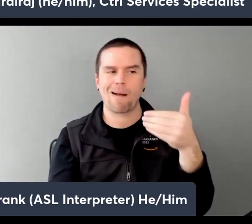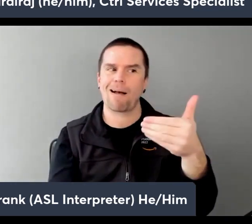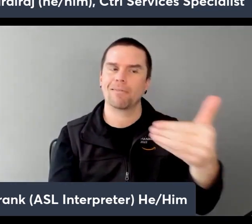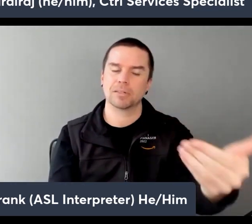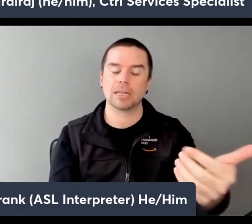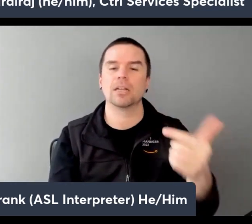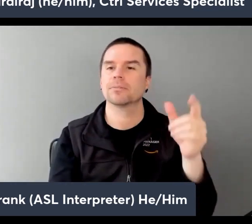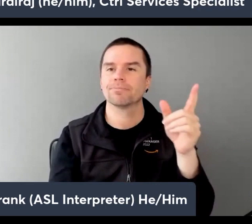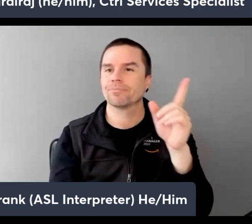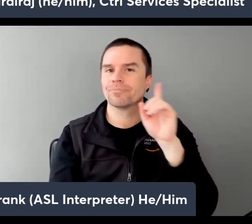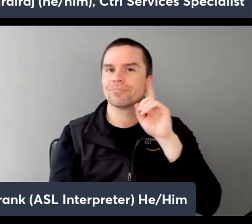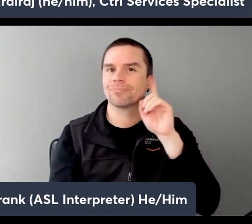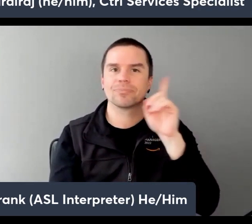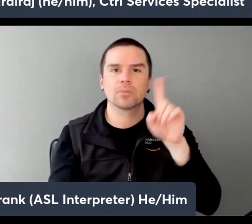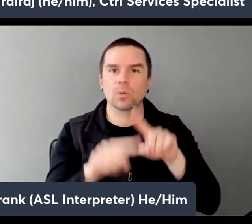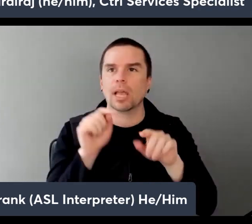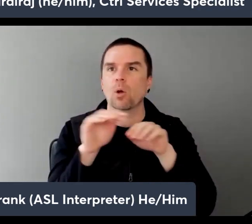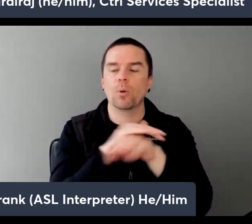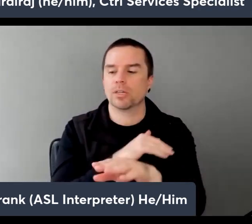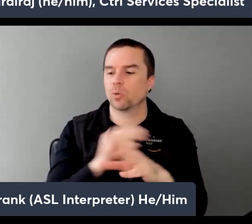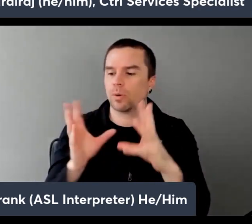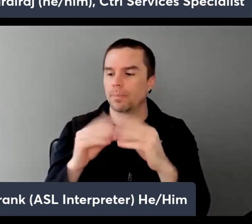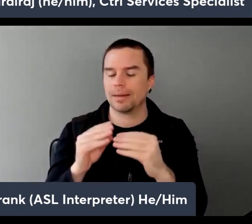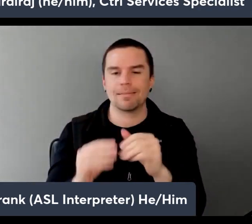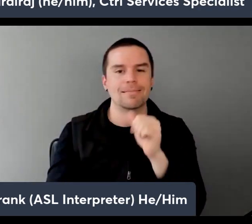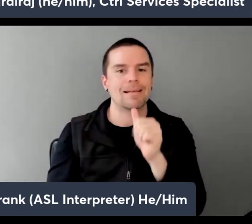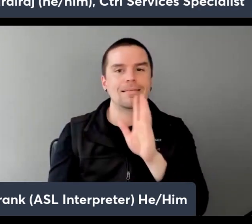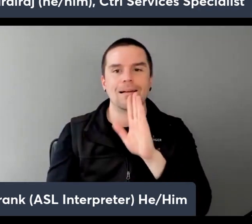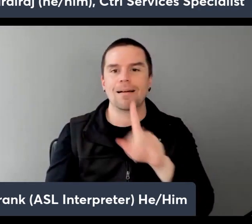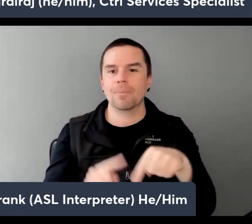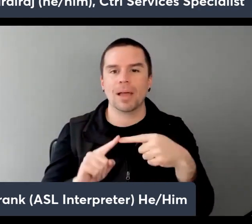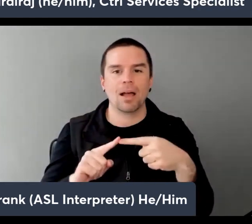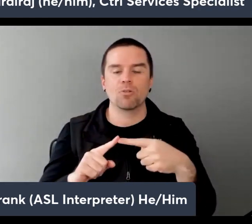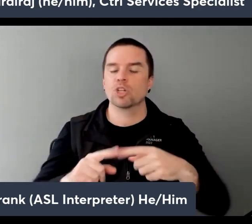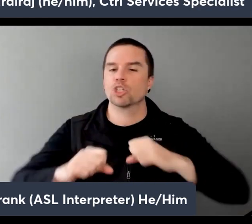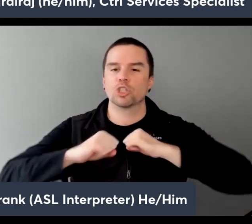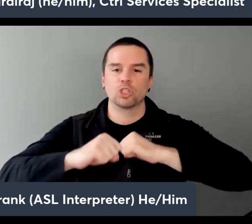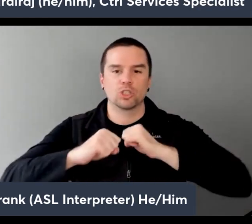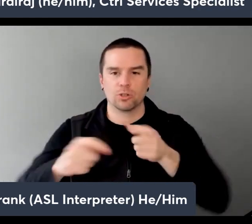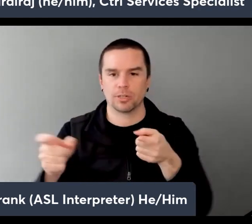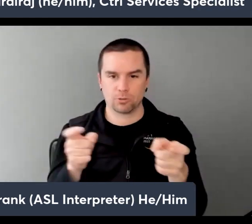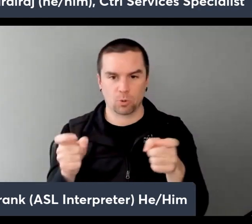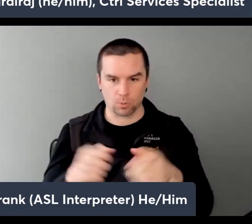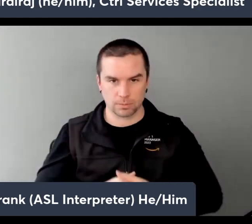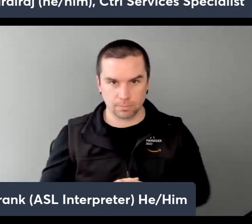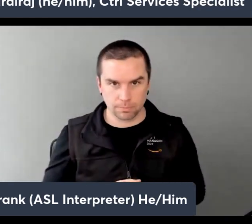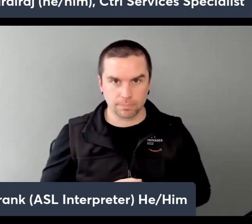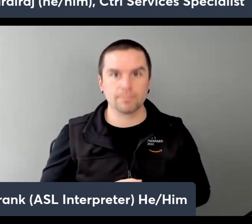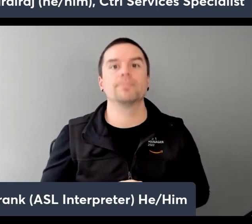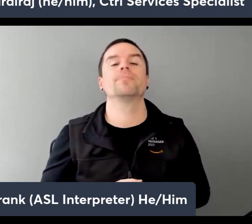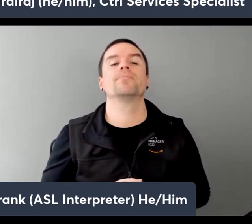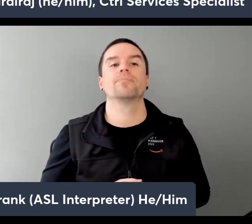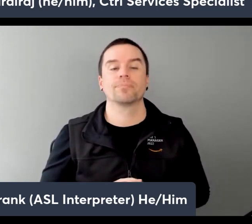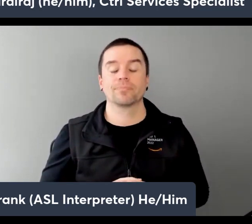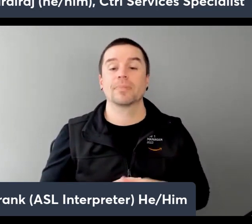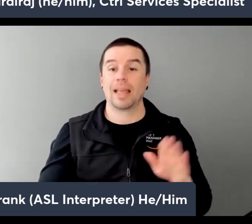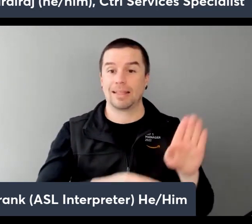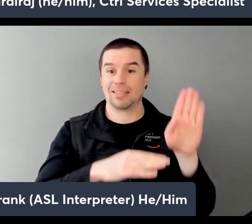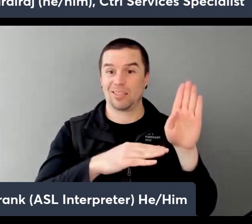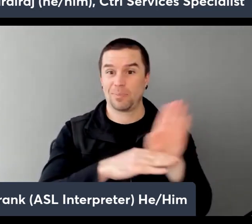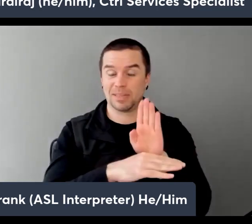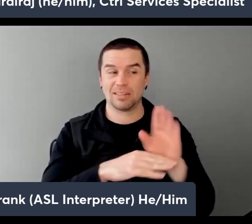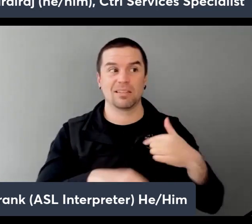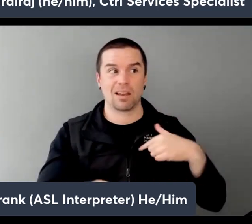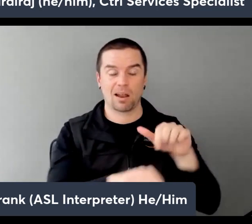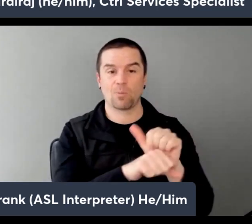you can't go into a meeting and not talk about security controls. And actually, the enterprise I worked at before